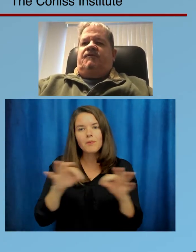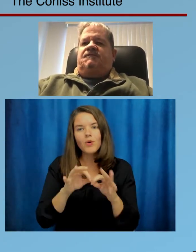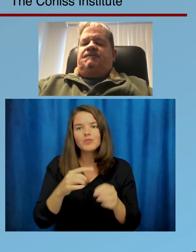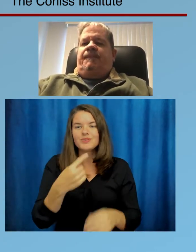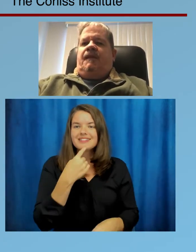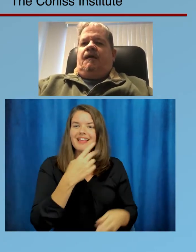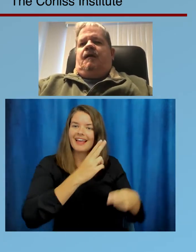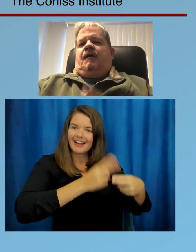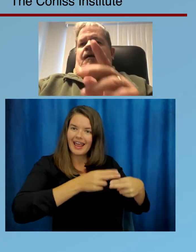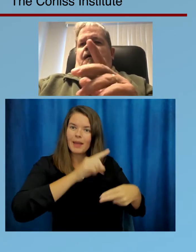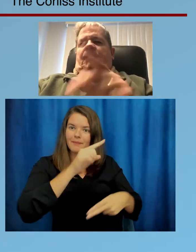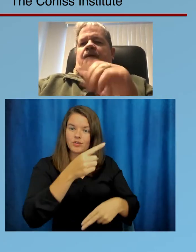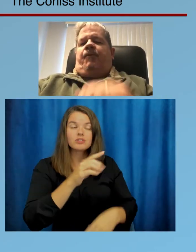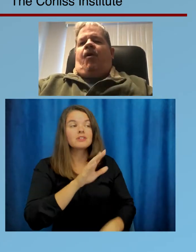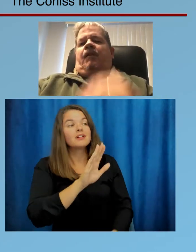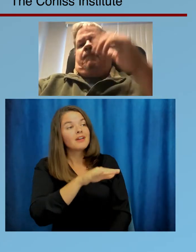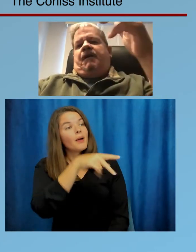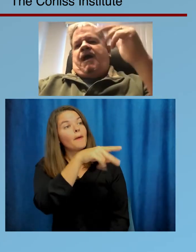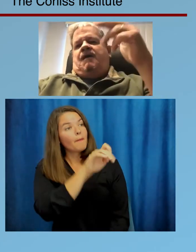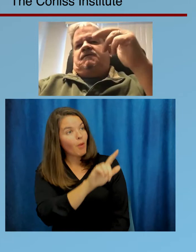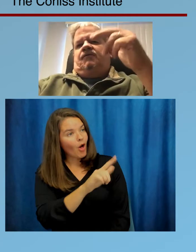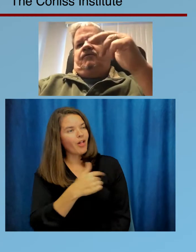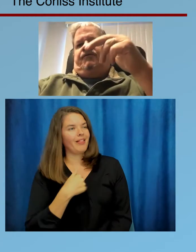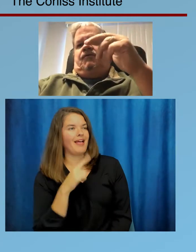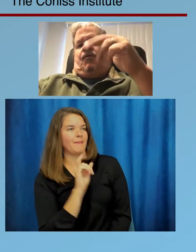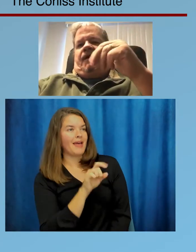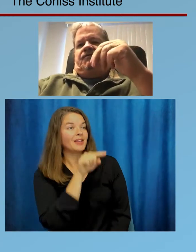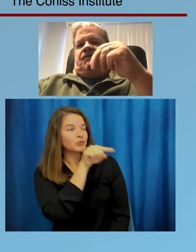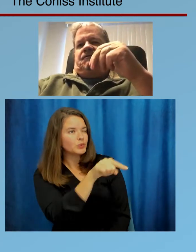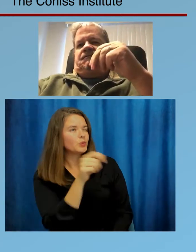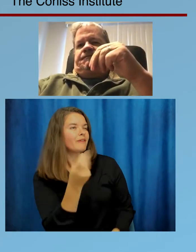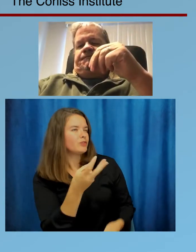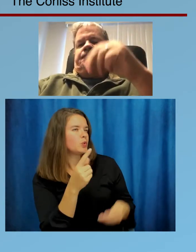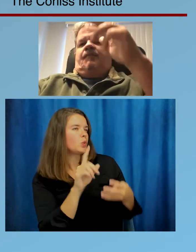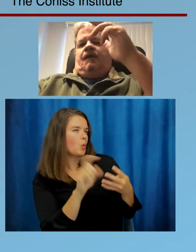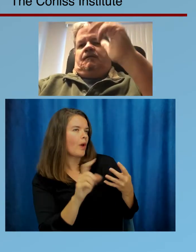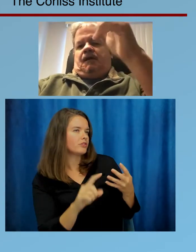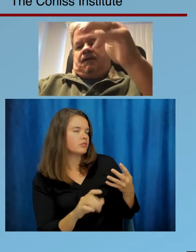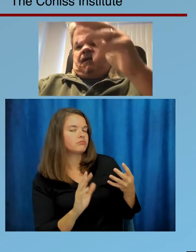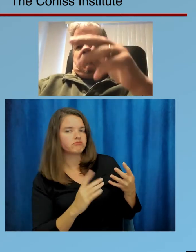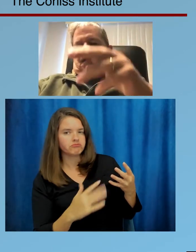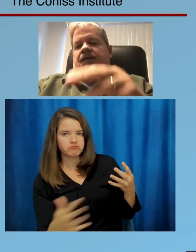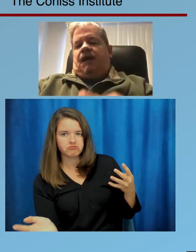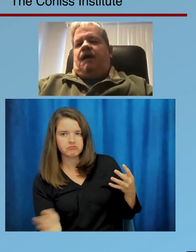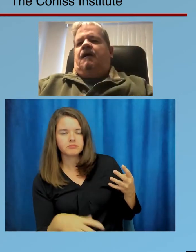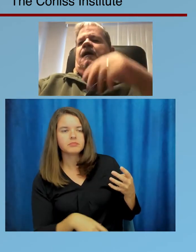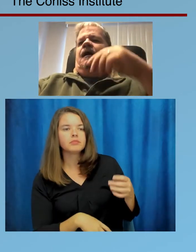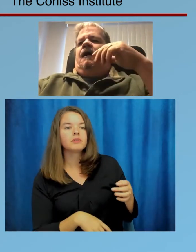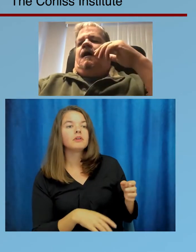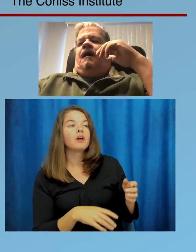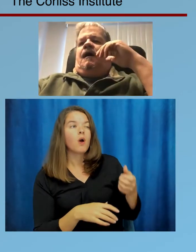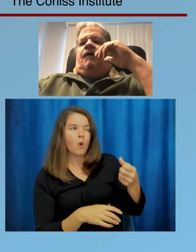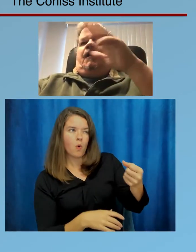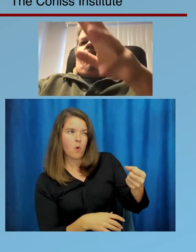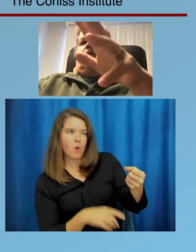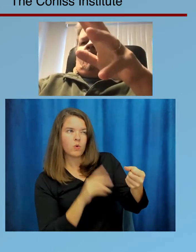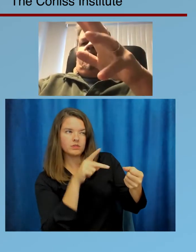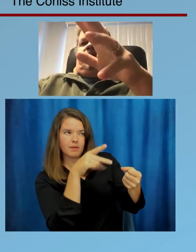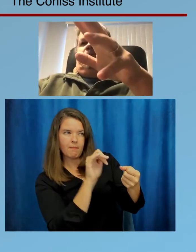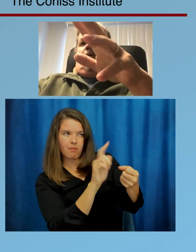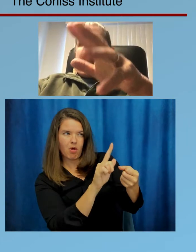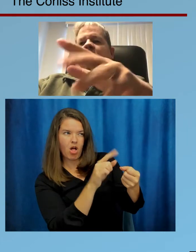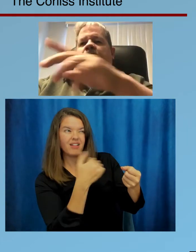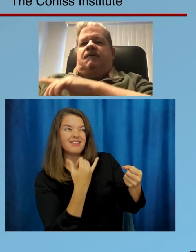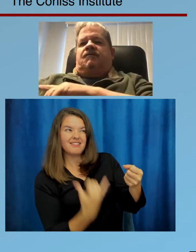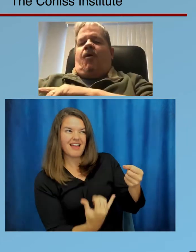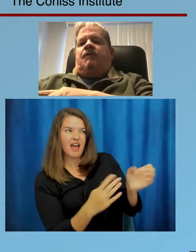name first. Okay, Paul, I'm going to ask you a few questions. Da da da da da da da. Okay, hold on a